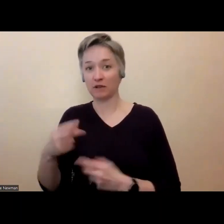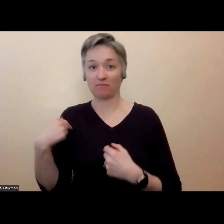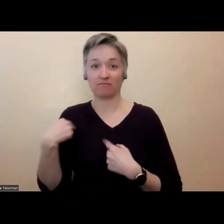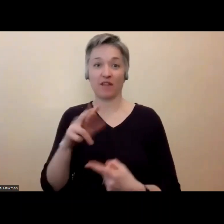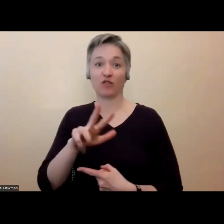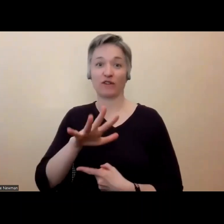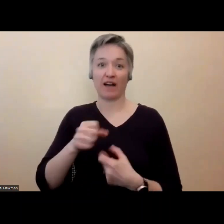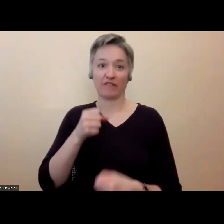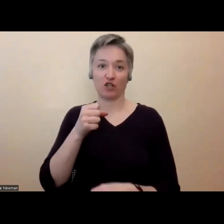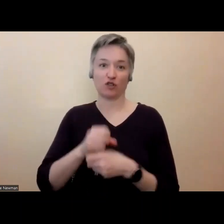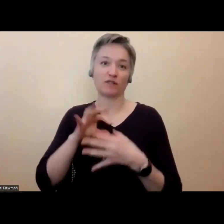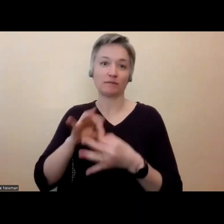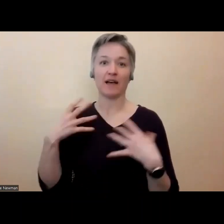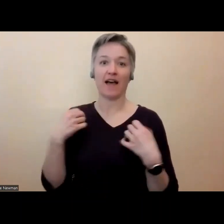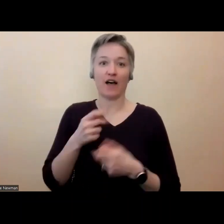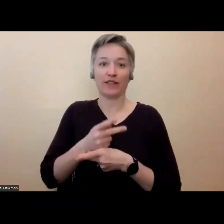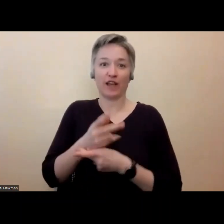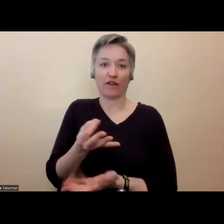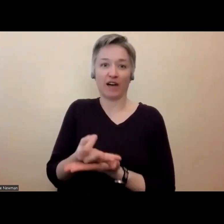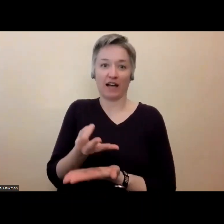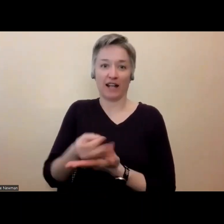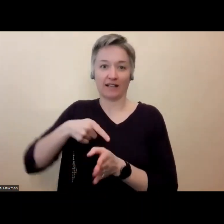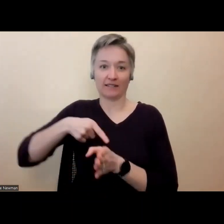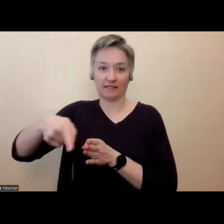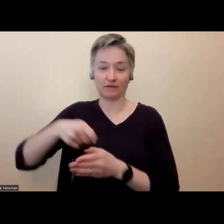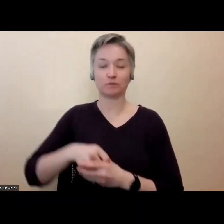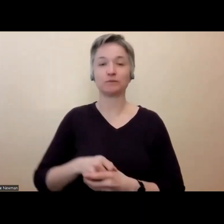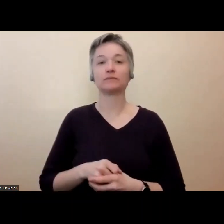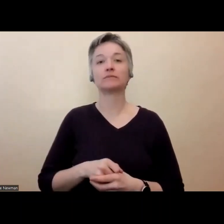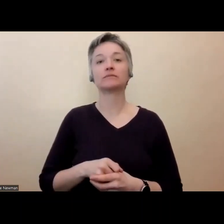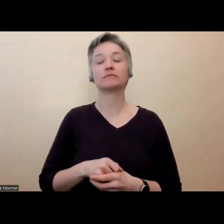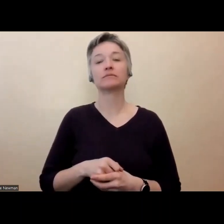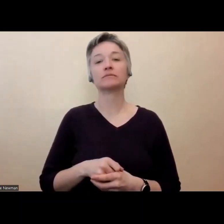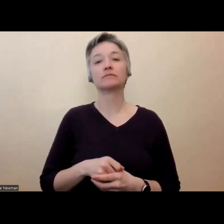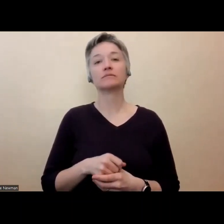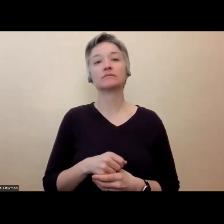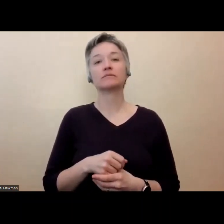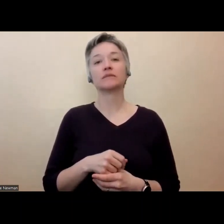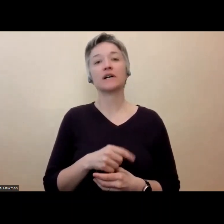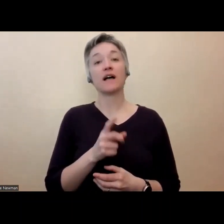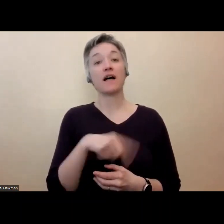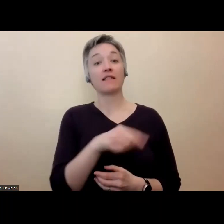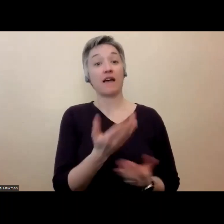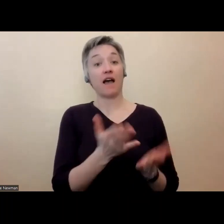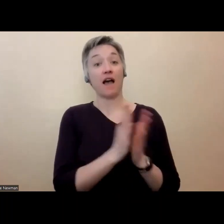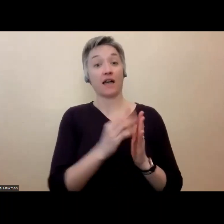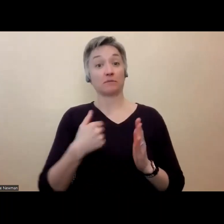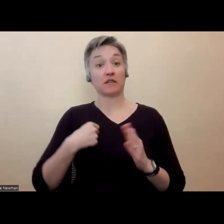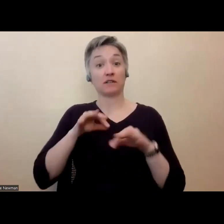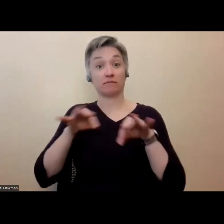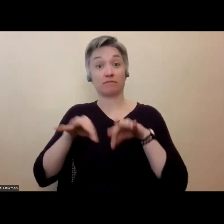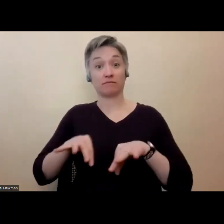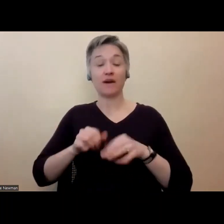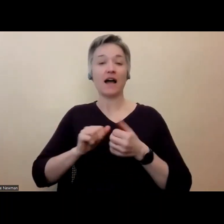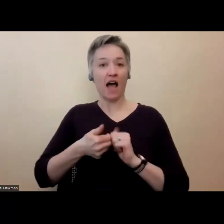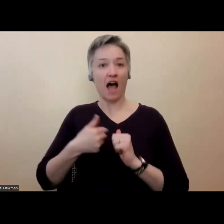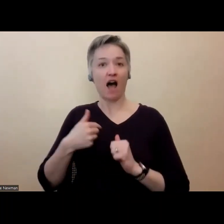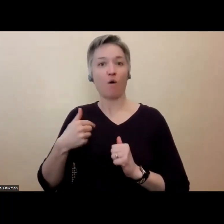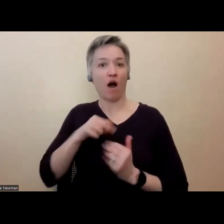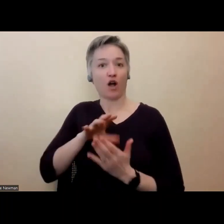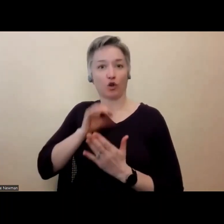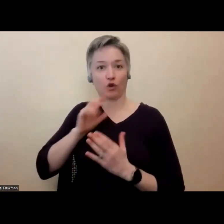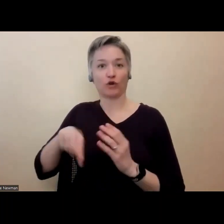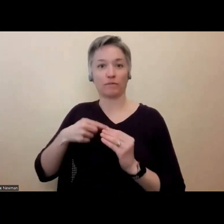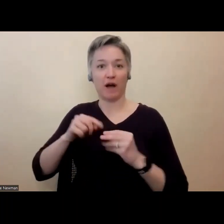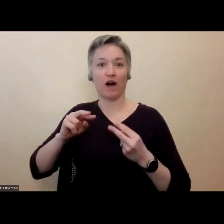healthcare finance. The question I was asked to follow up on here was how I heard about cancer screening